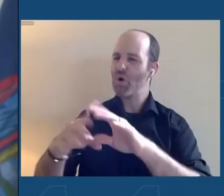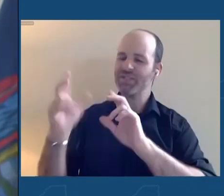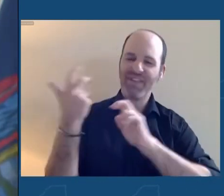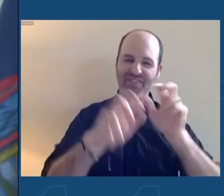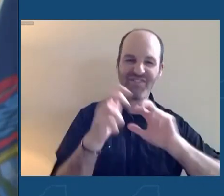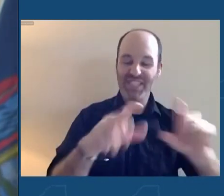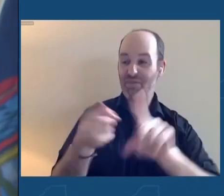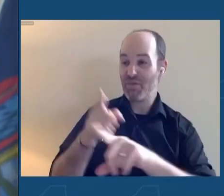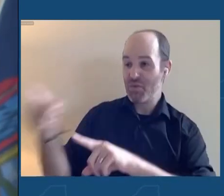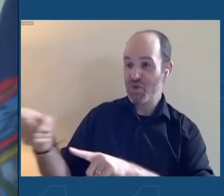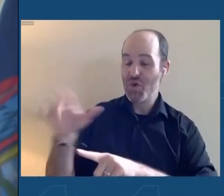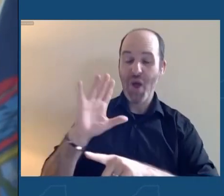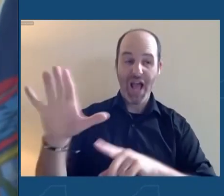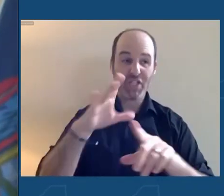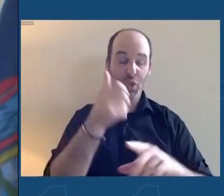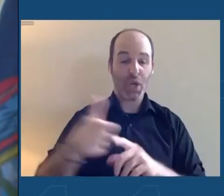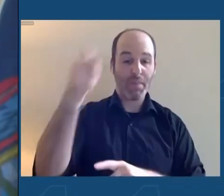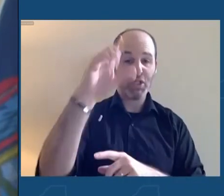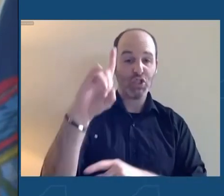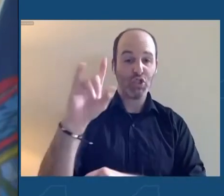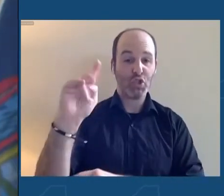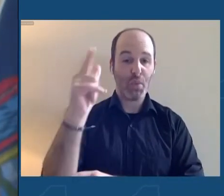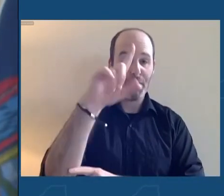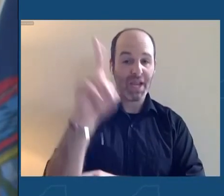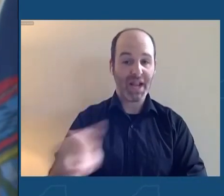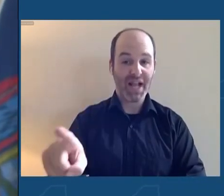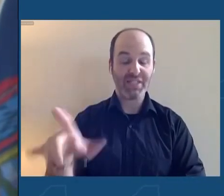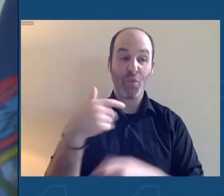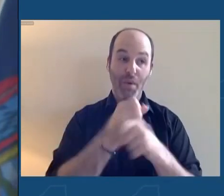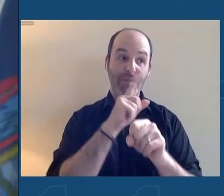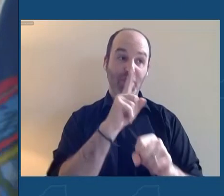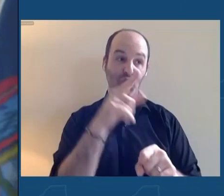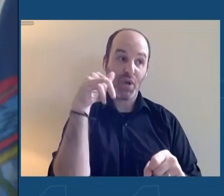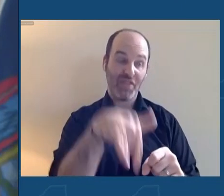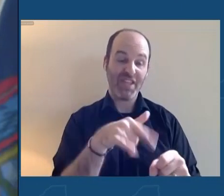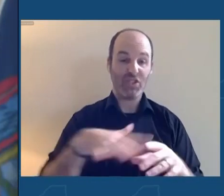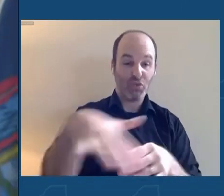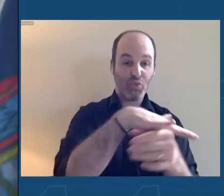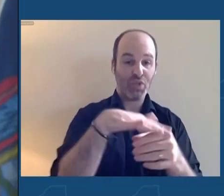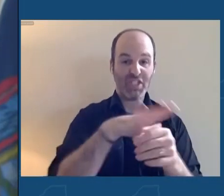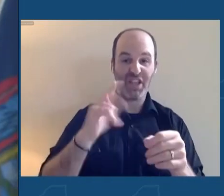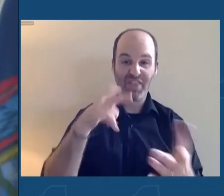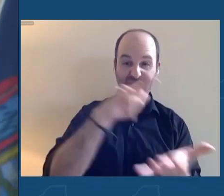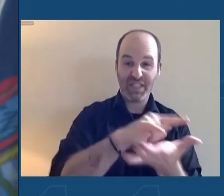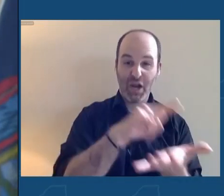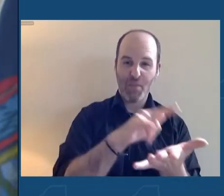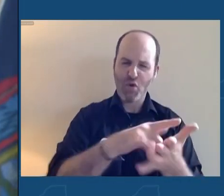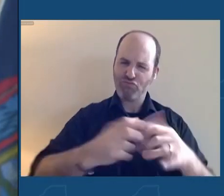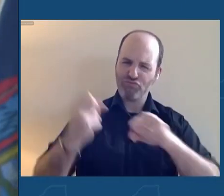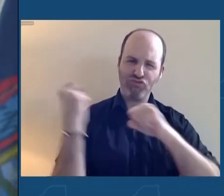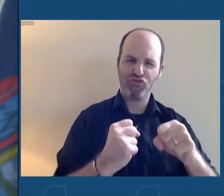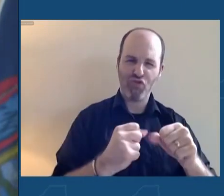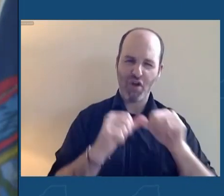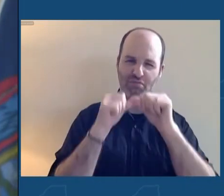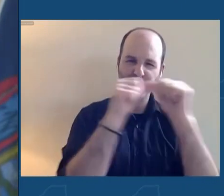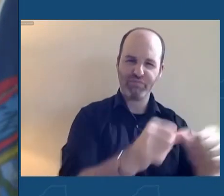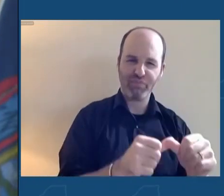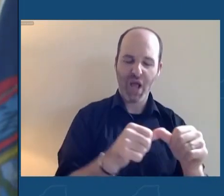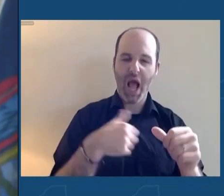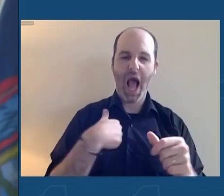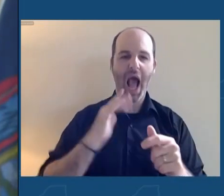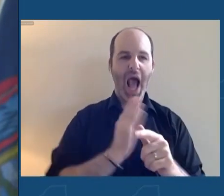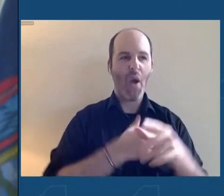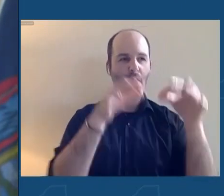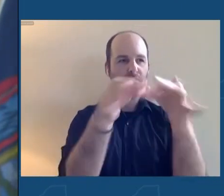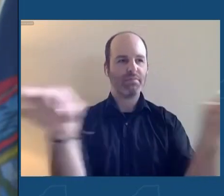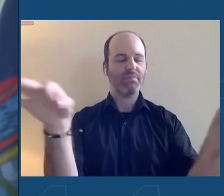Dominguez will make certain that our region and our airport are even stronger. Our motto at Albany International is,